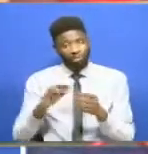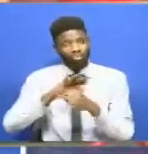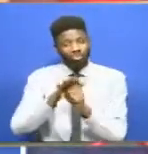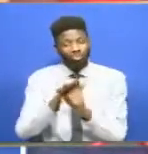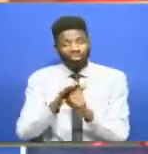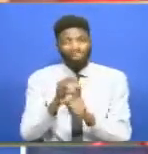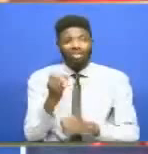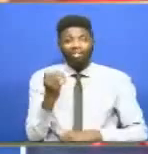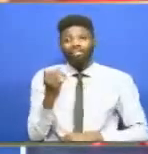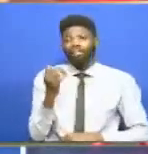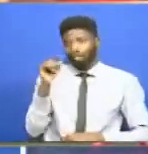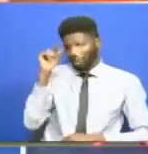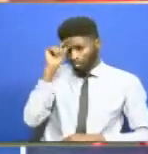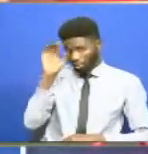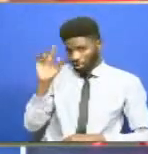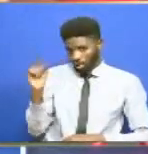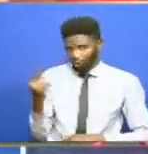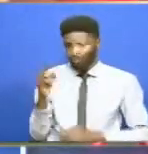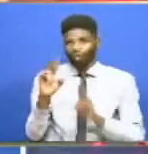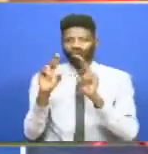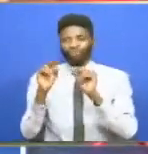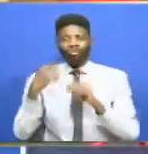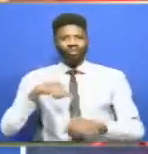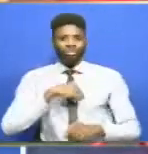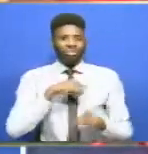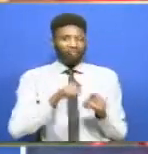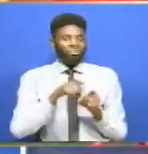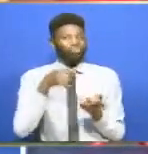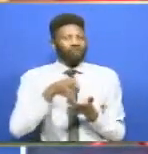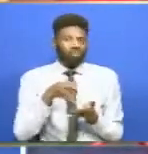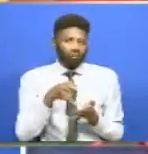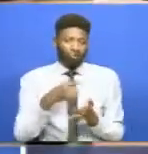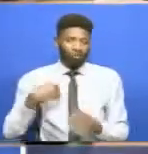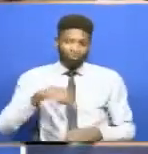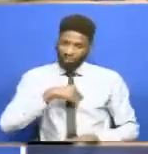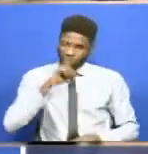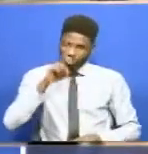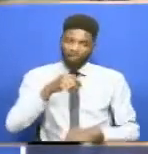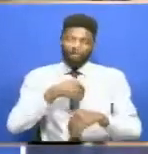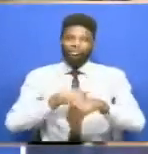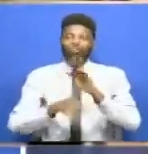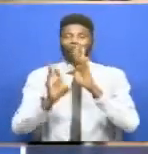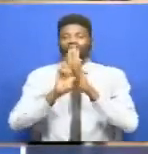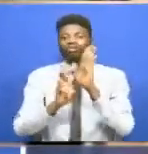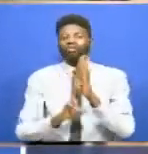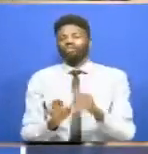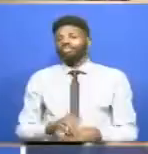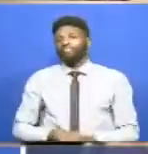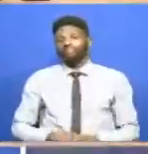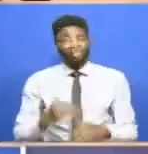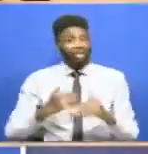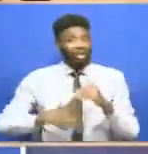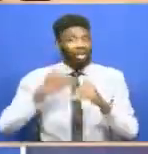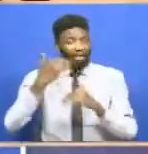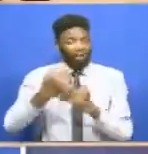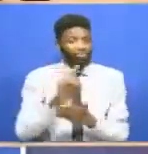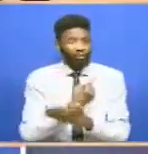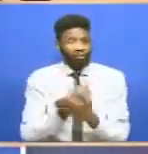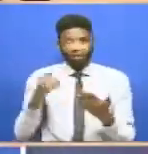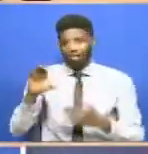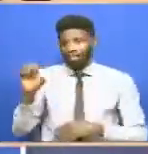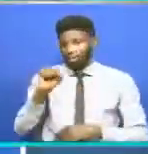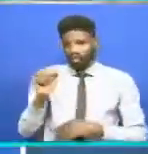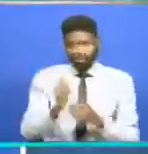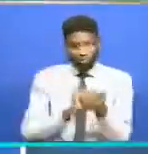government peke yake, ni yetu, sisi wenyewe. We have just to follow the precautions. Next week, Ambassador Amina Mohammed is set to